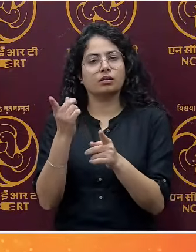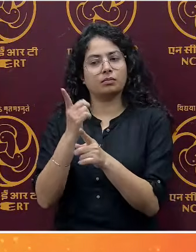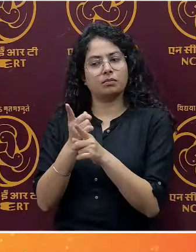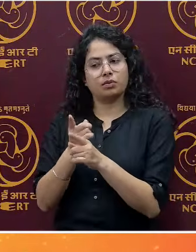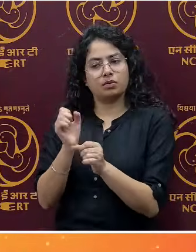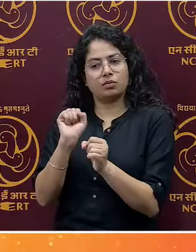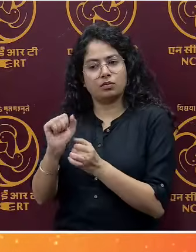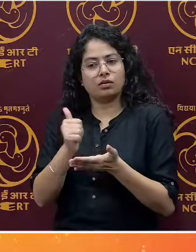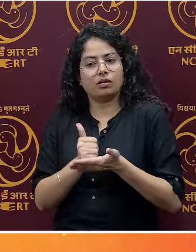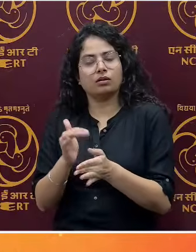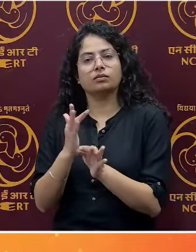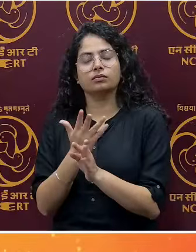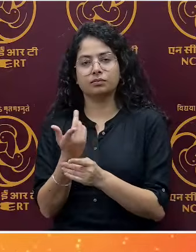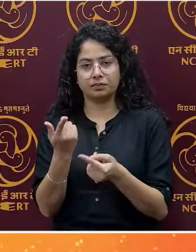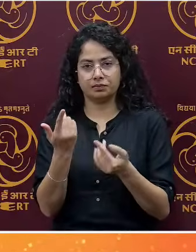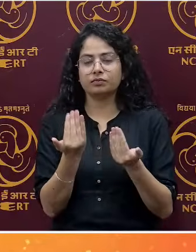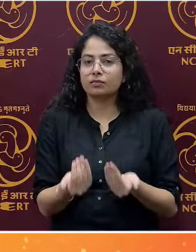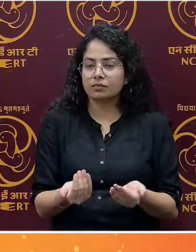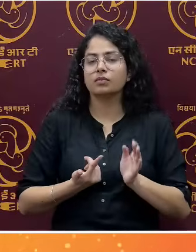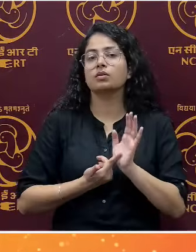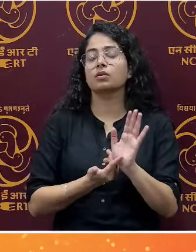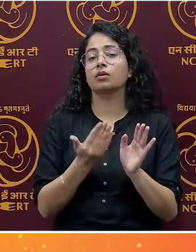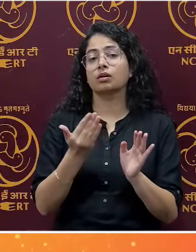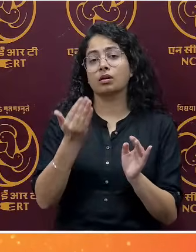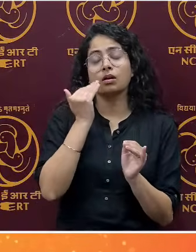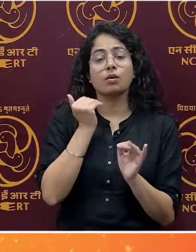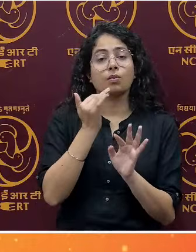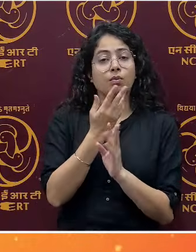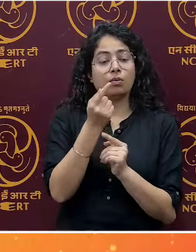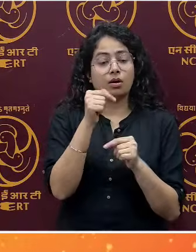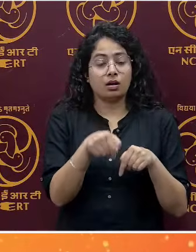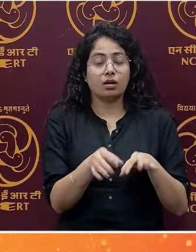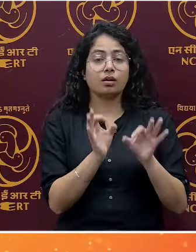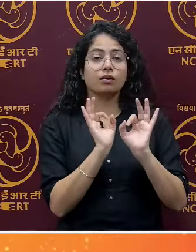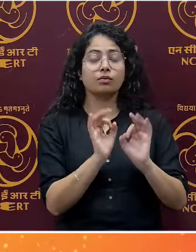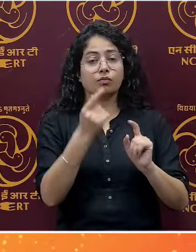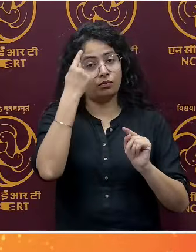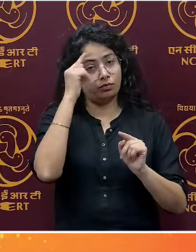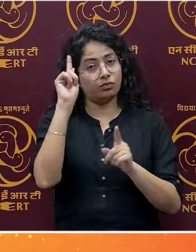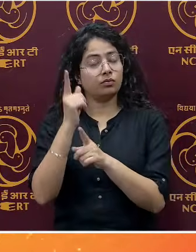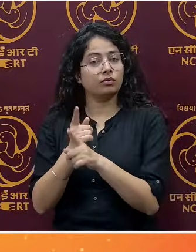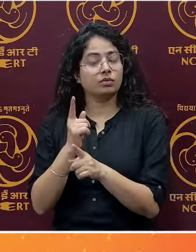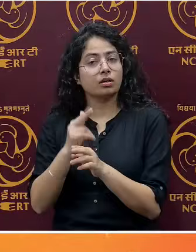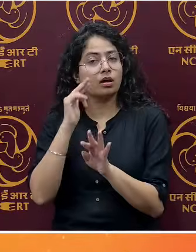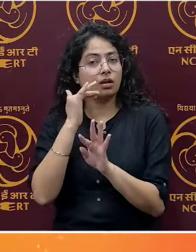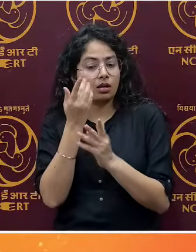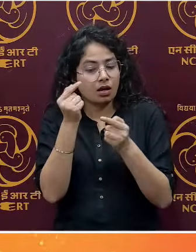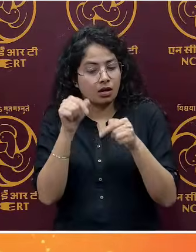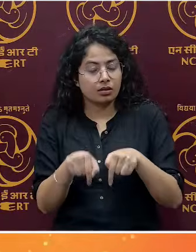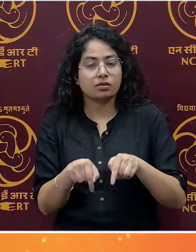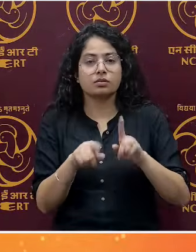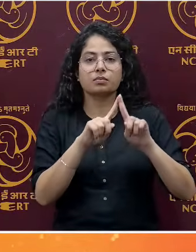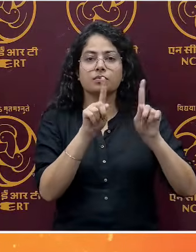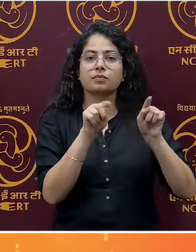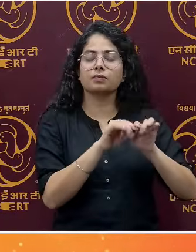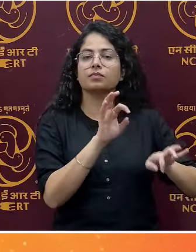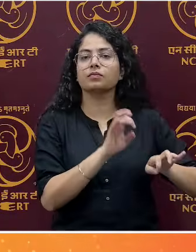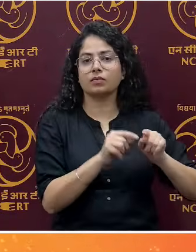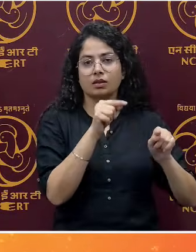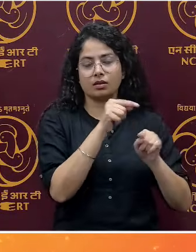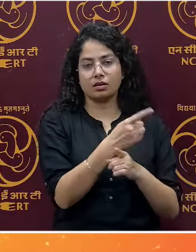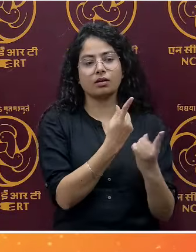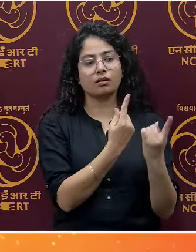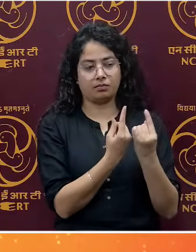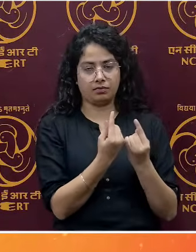well? Yes, let me show you that why it is good for, because we have the assessment part also. It is showing